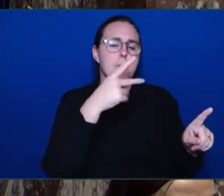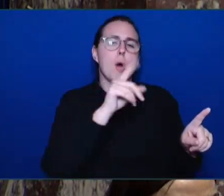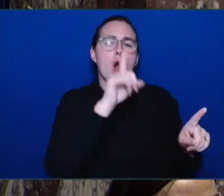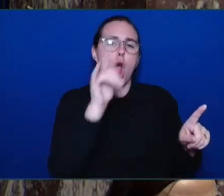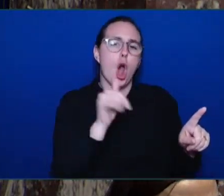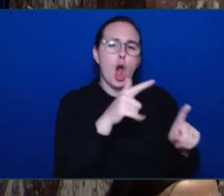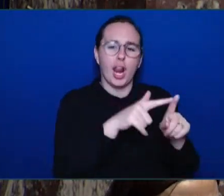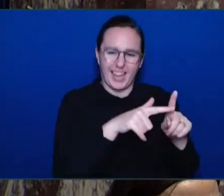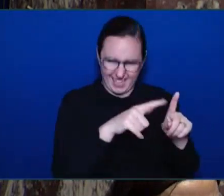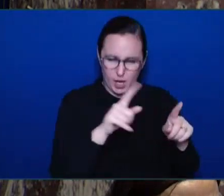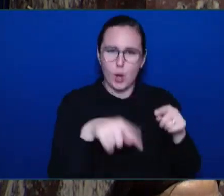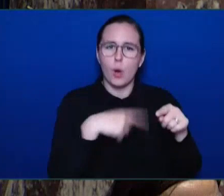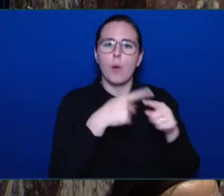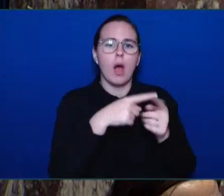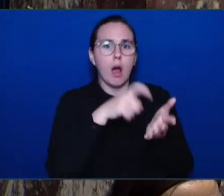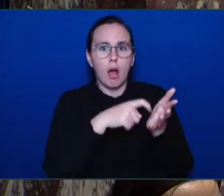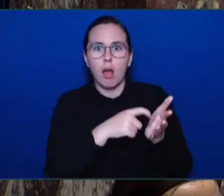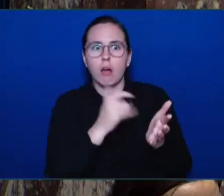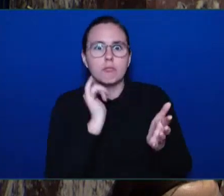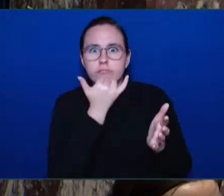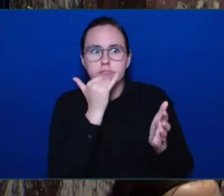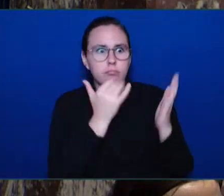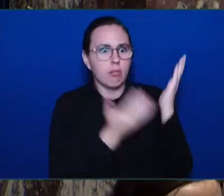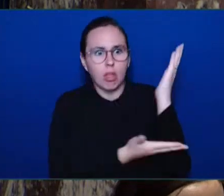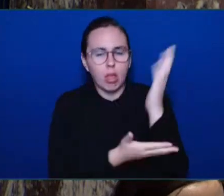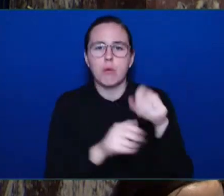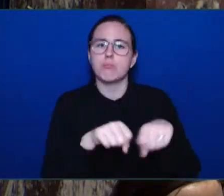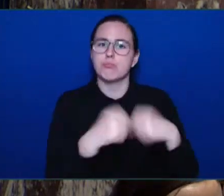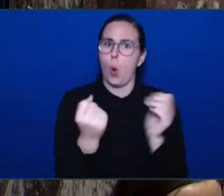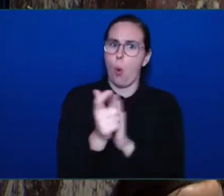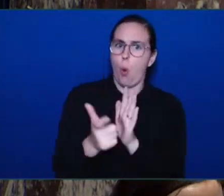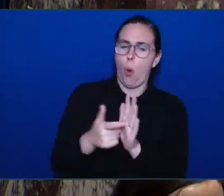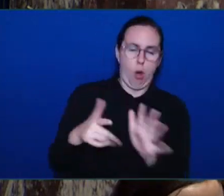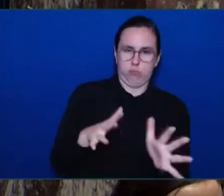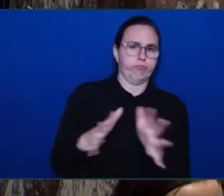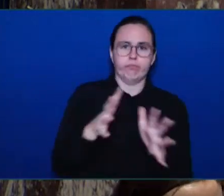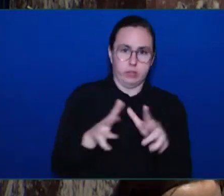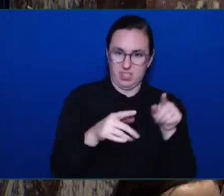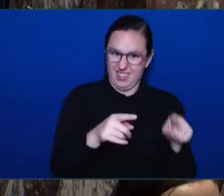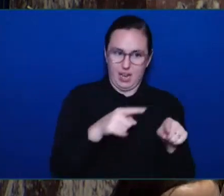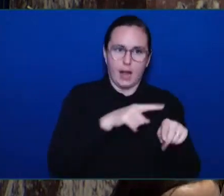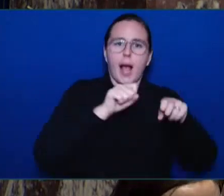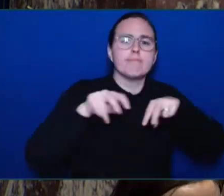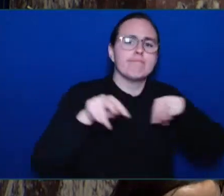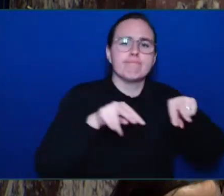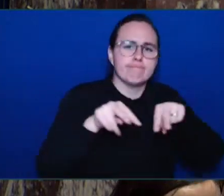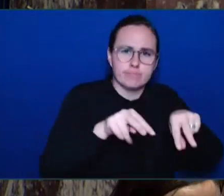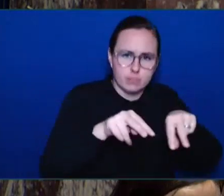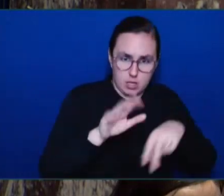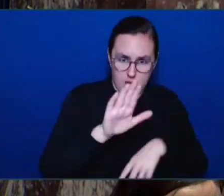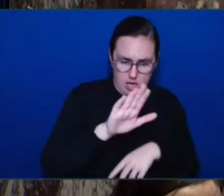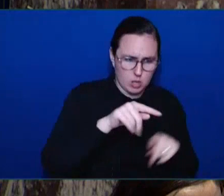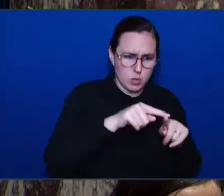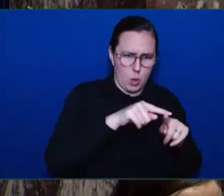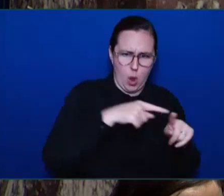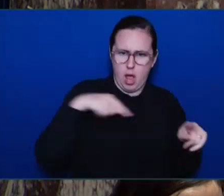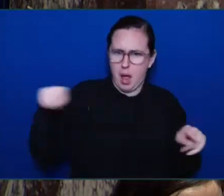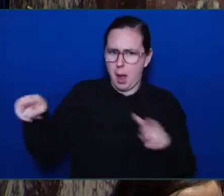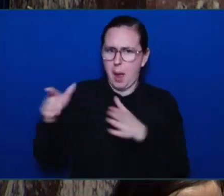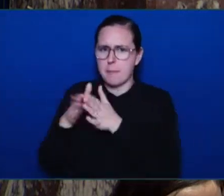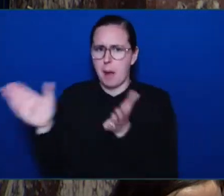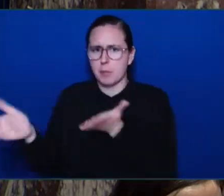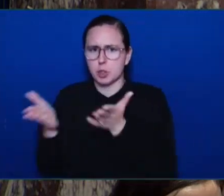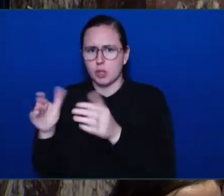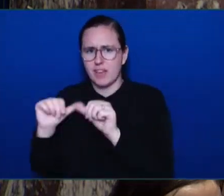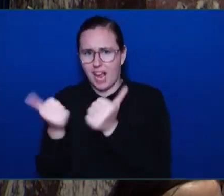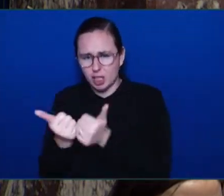environmental policing agency, it limits the powers of the Public Service Agency and the BC General Employees Union, restricting the BC NDP's